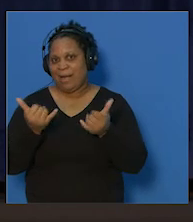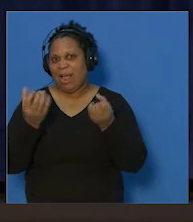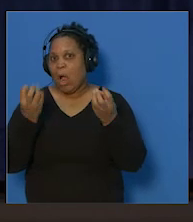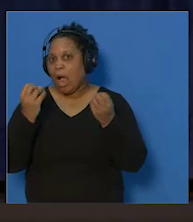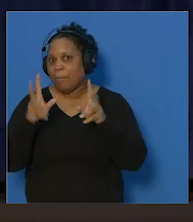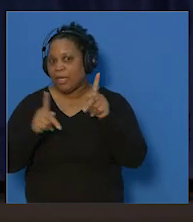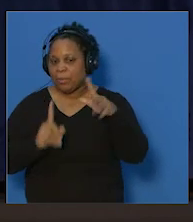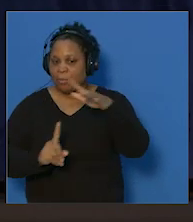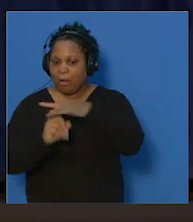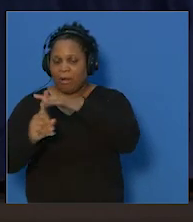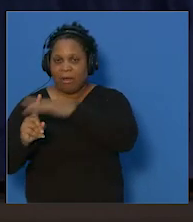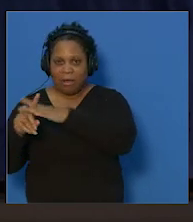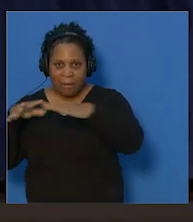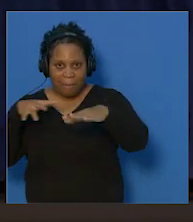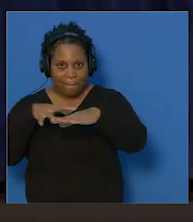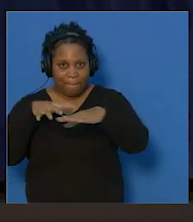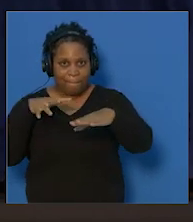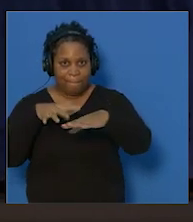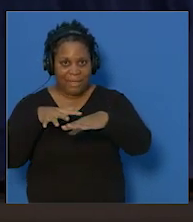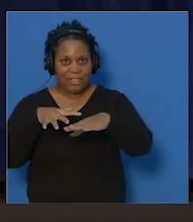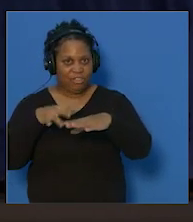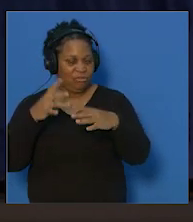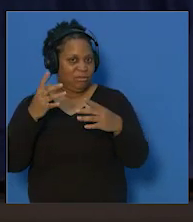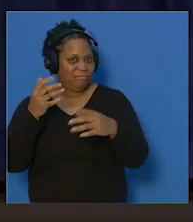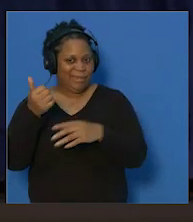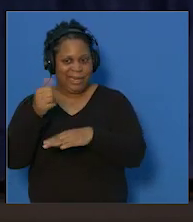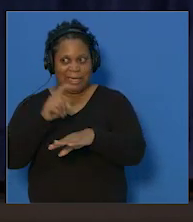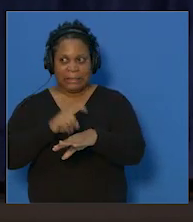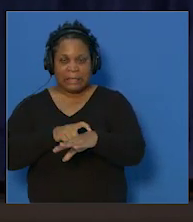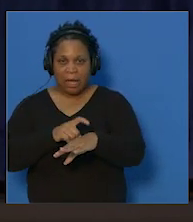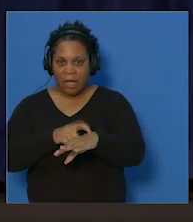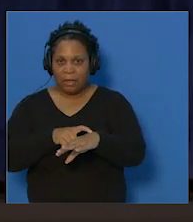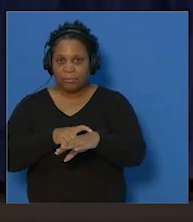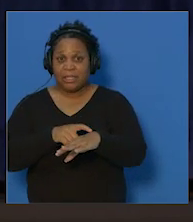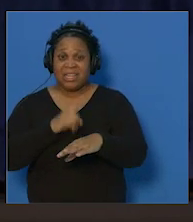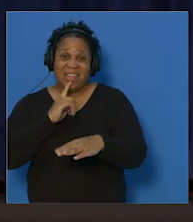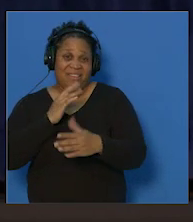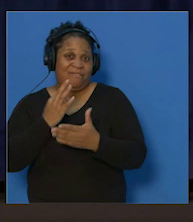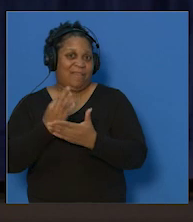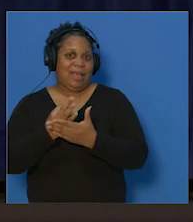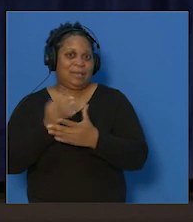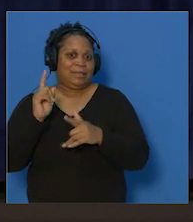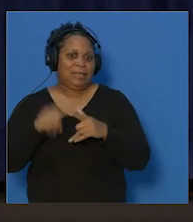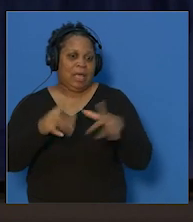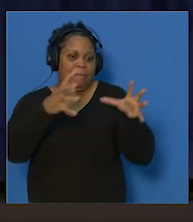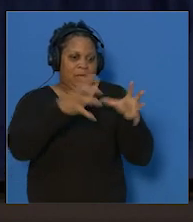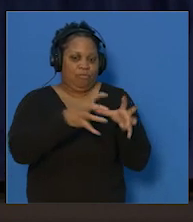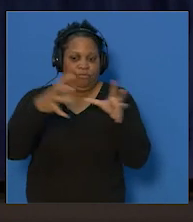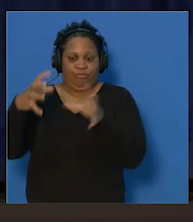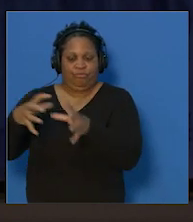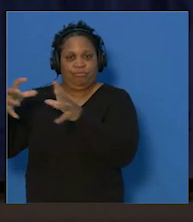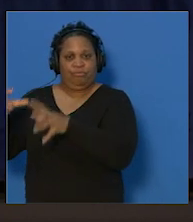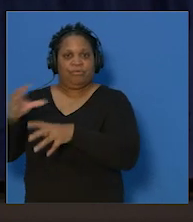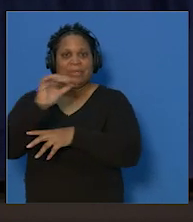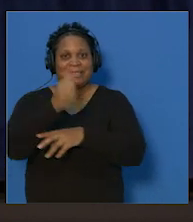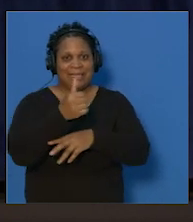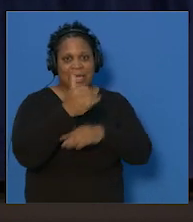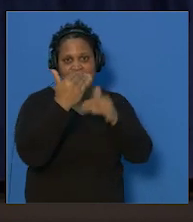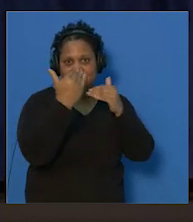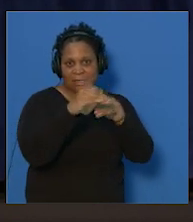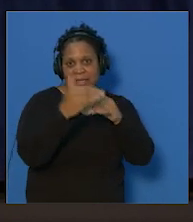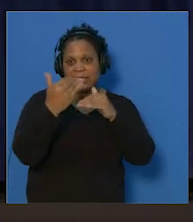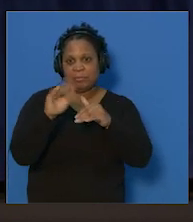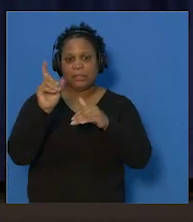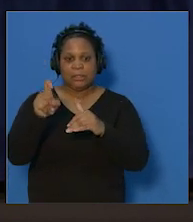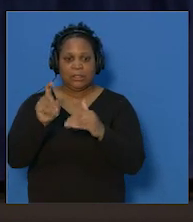persons which are allowed at a particular beach at any one time. The fact is that you cannot be in groups of more than 10, and you have to maintain the